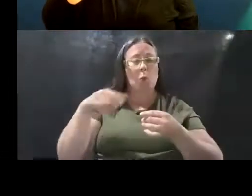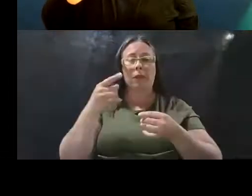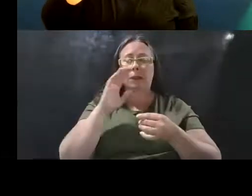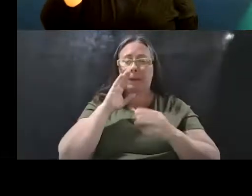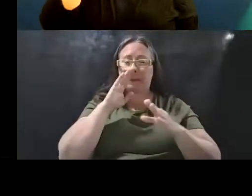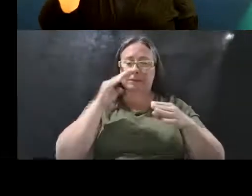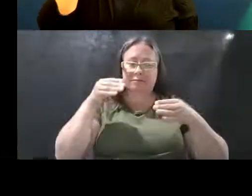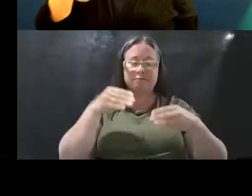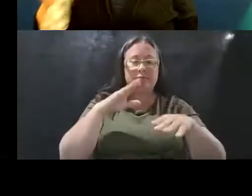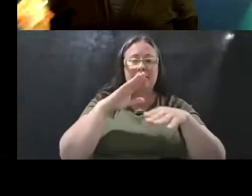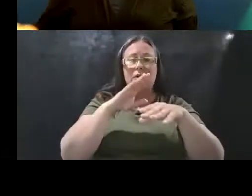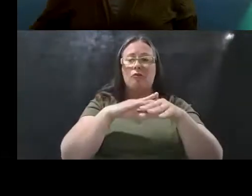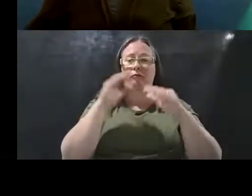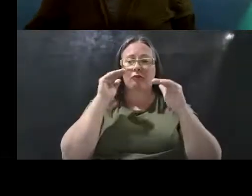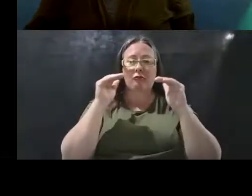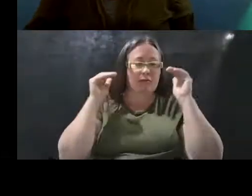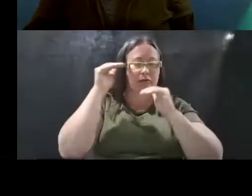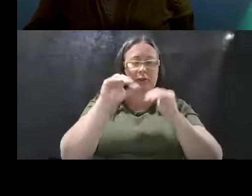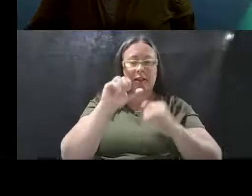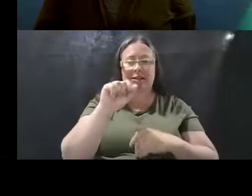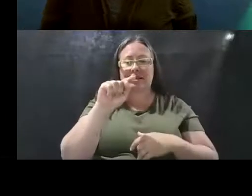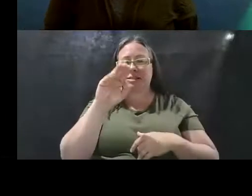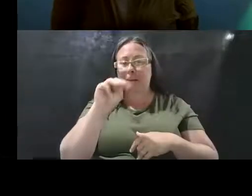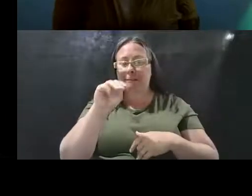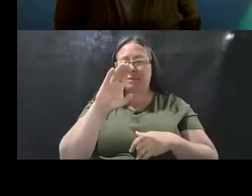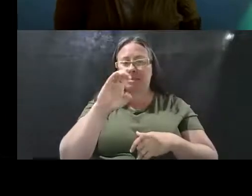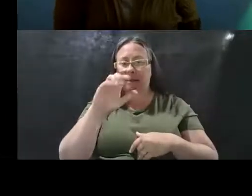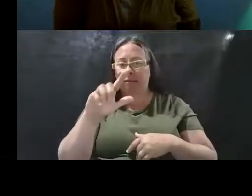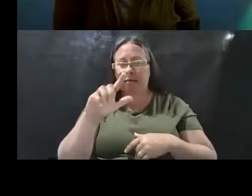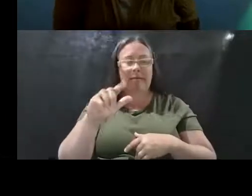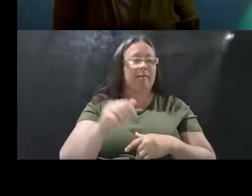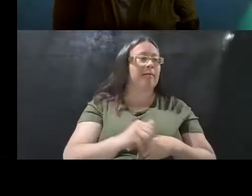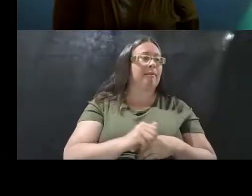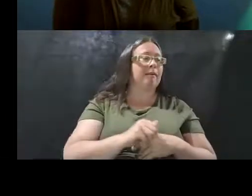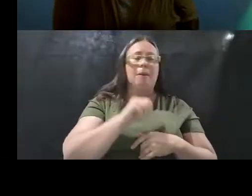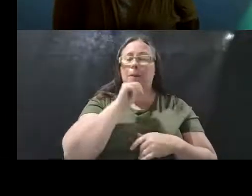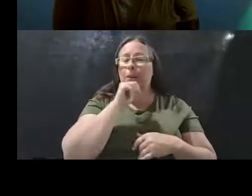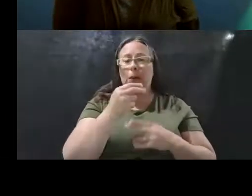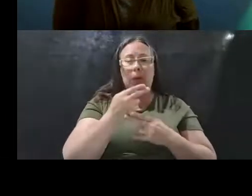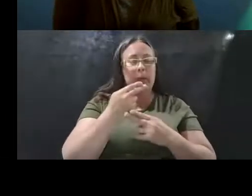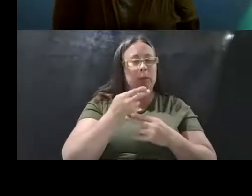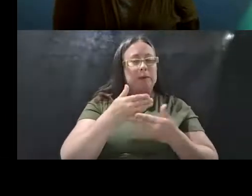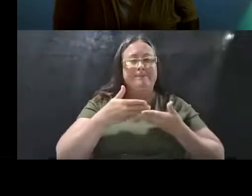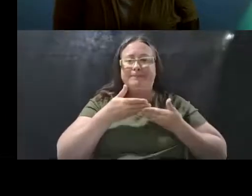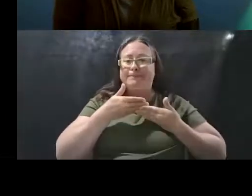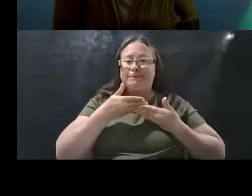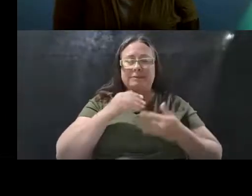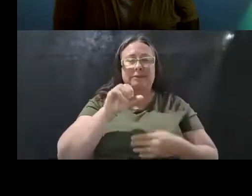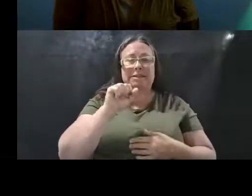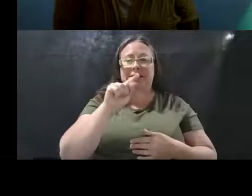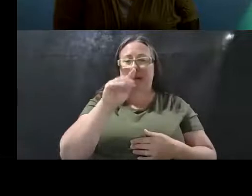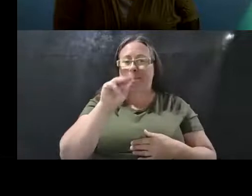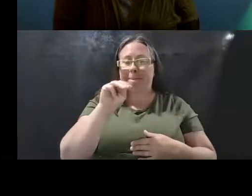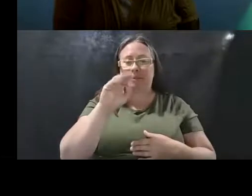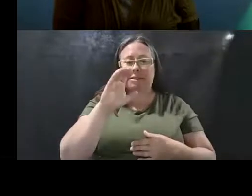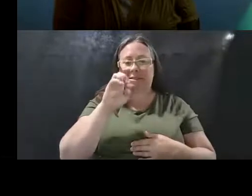focus on adult stem cells. We weren't going to use embryonic stem cells. I